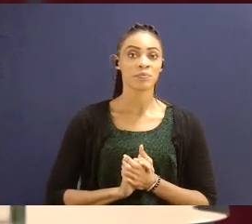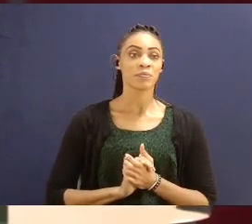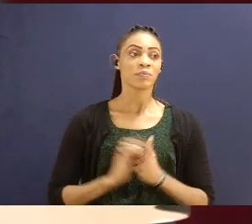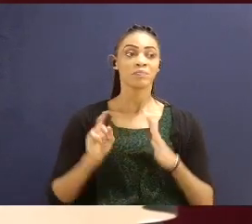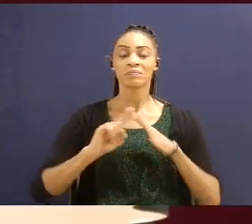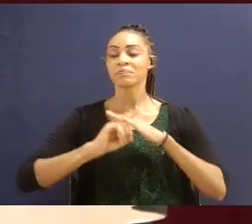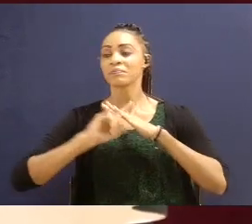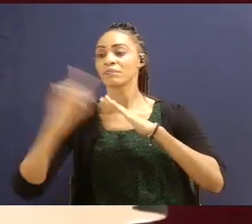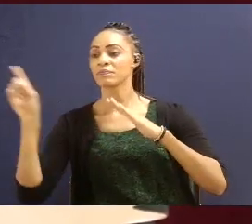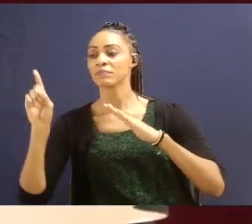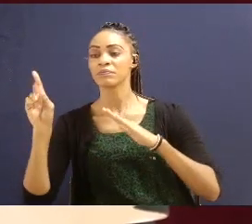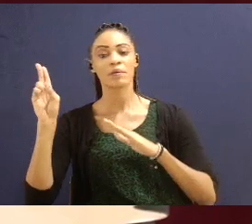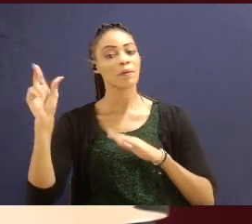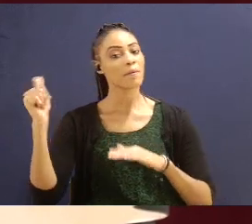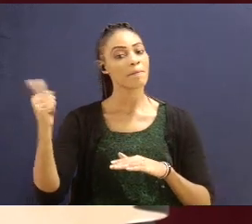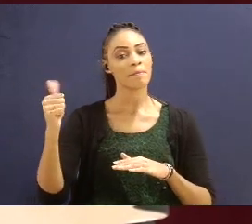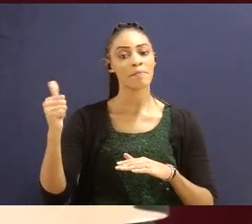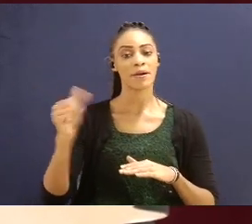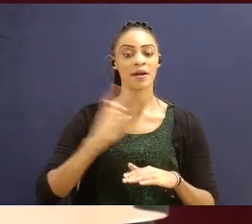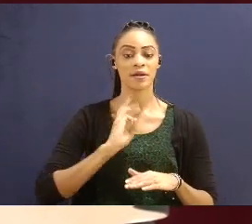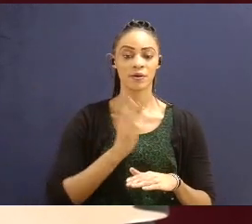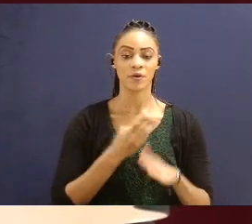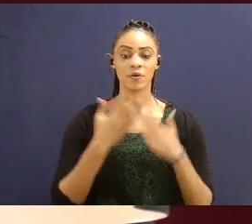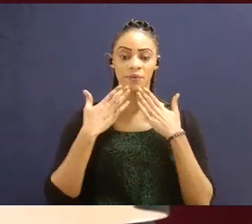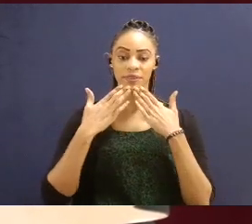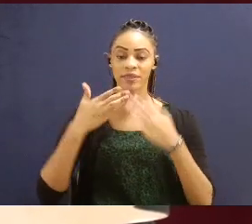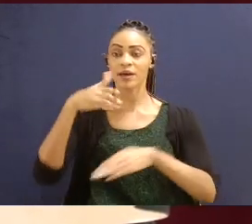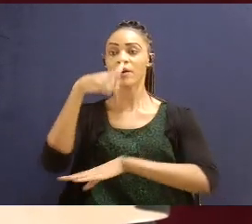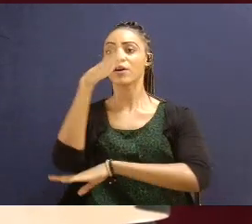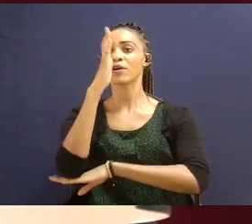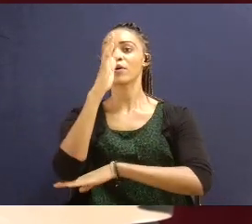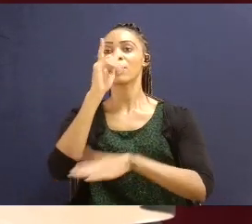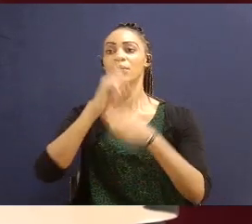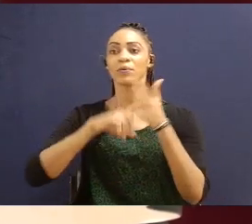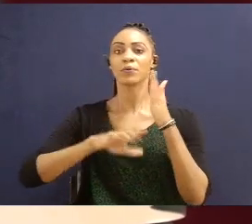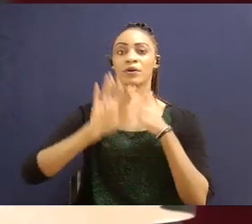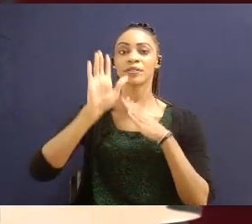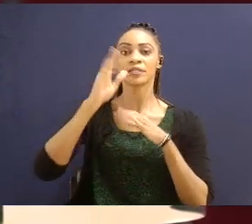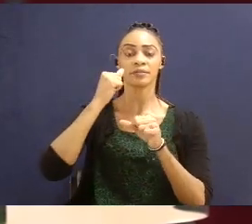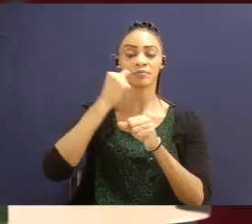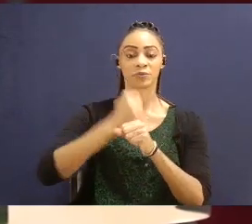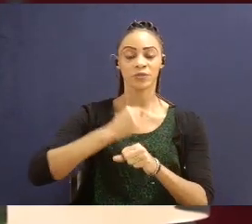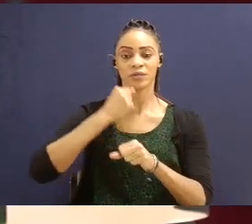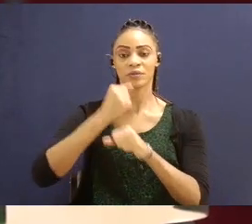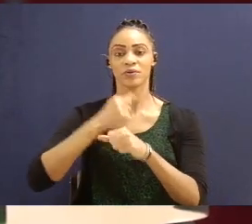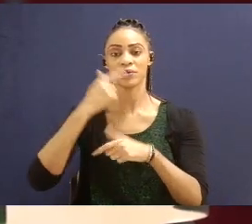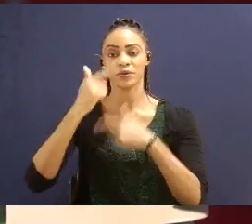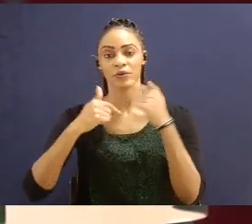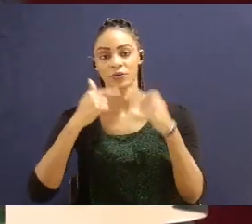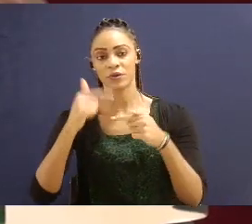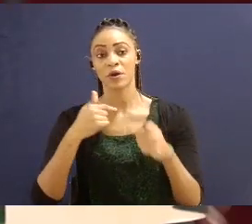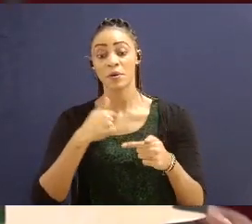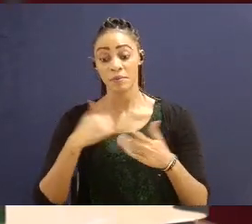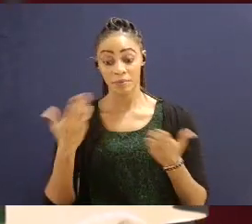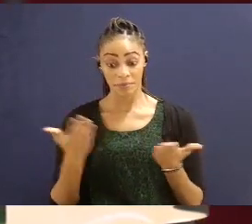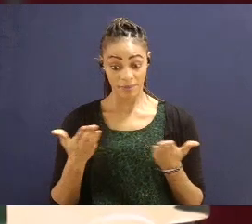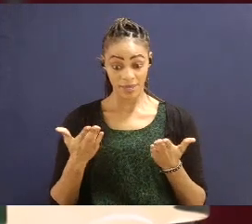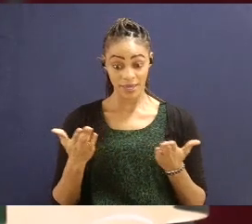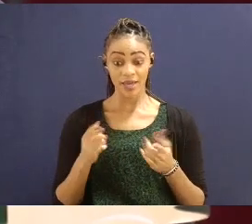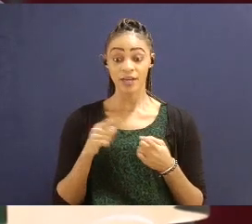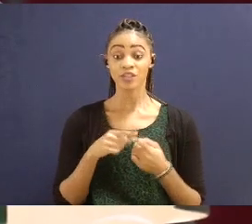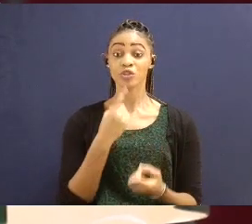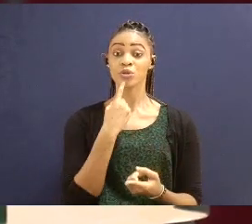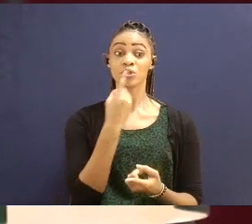departed from us. And we thank God for what he is doing. And I am here to tell you that even the 4 months that are